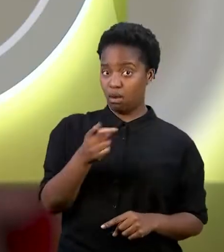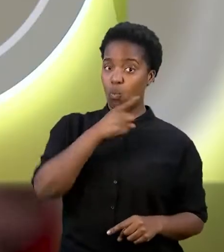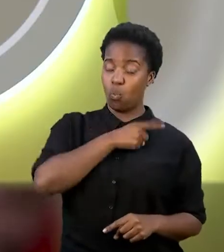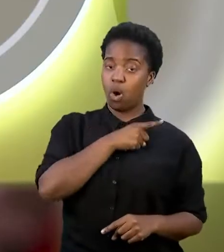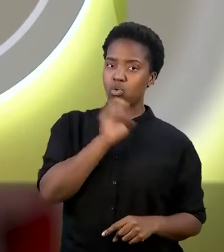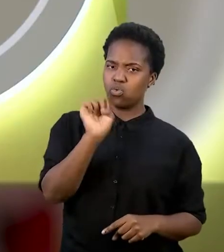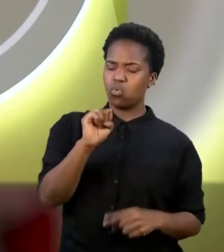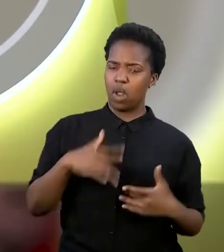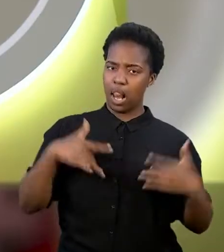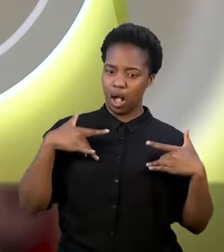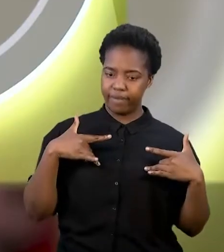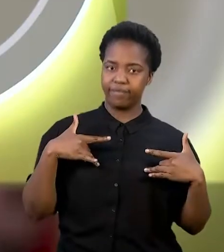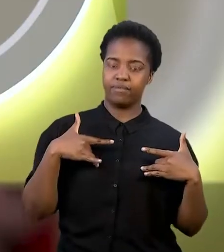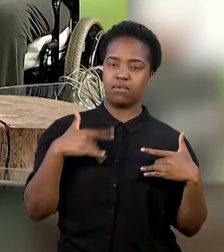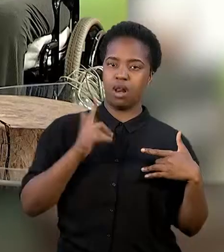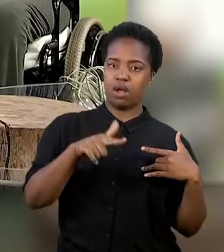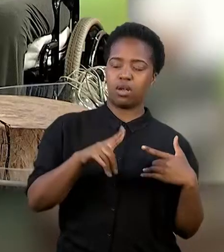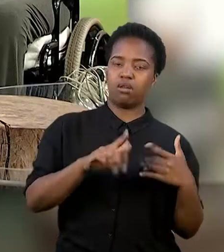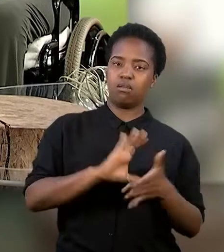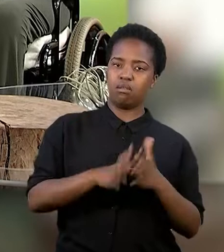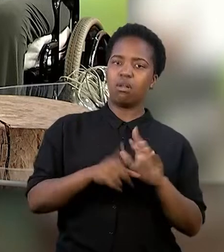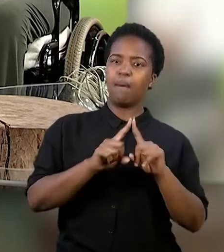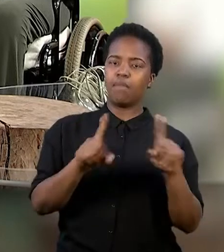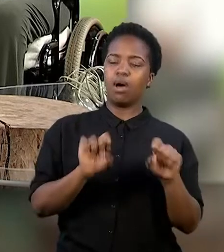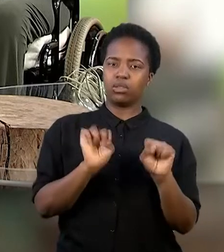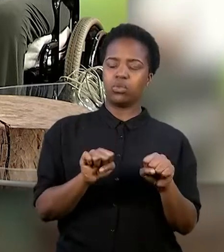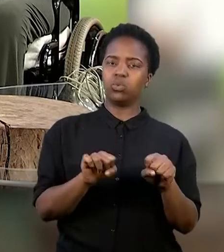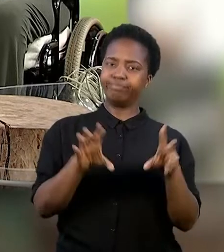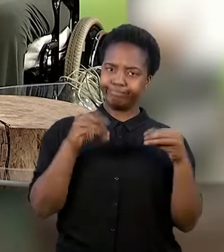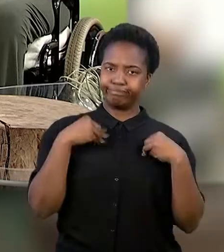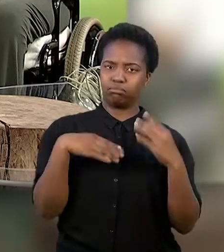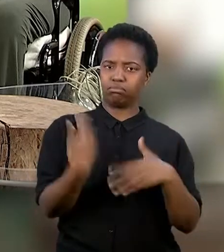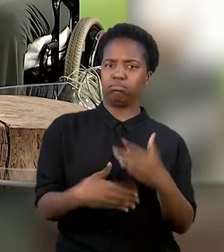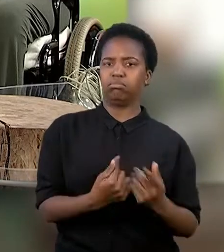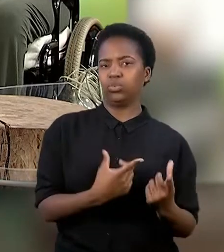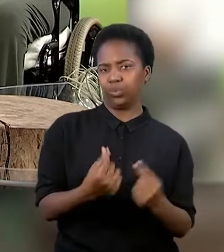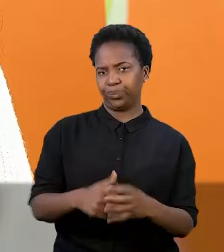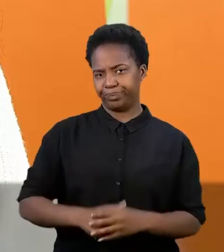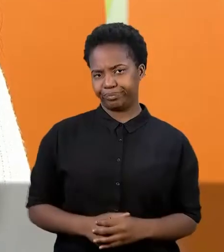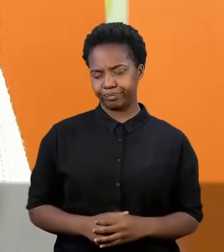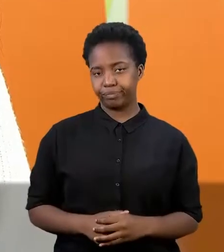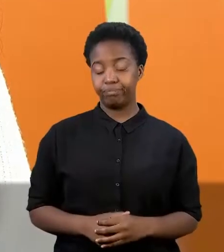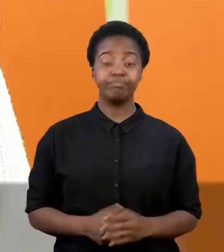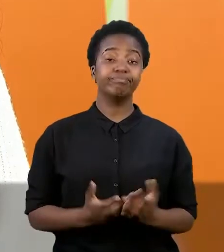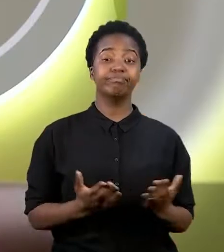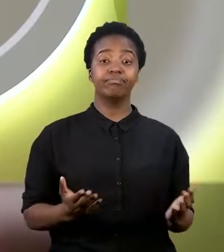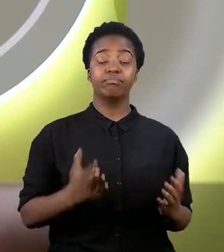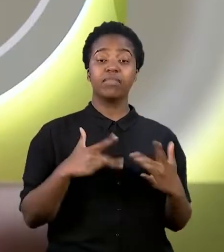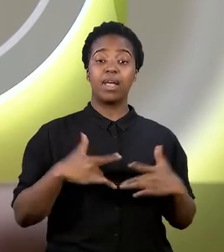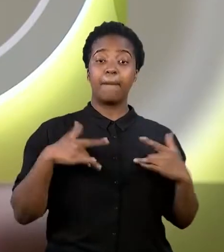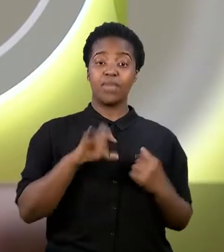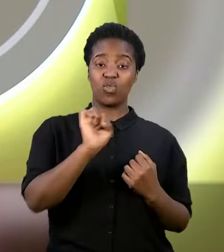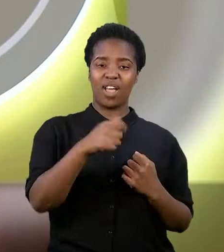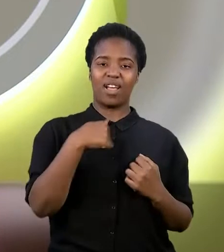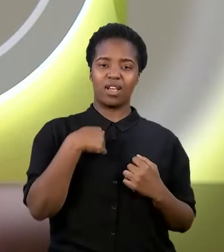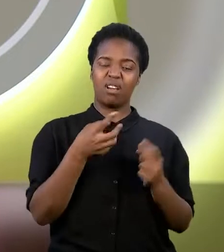ke hore le wena o nkile bophelo, wa batla ho tswela pele, wa batla ho thaba le hore o iketsetse ntho engwe le ngwe e ratang lefatsheng. Pele re bua